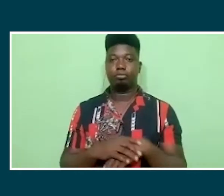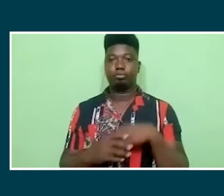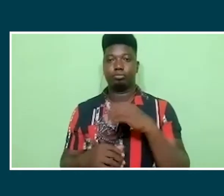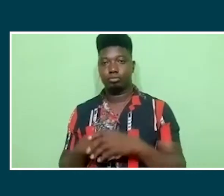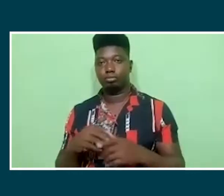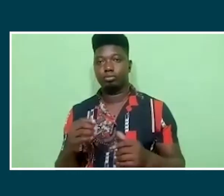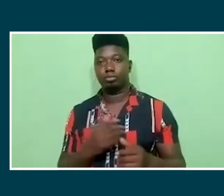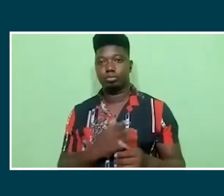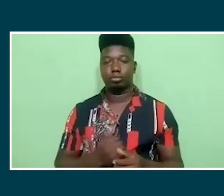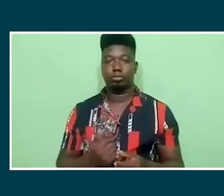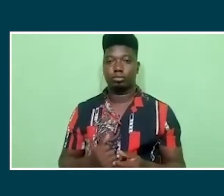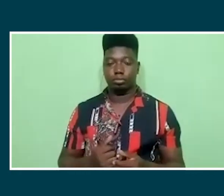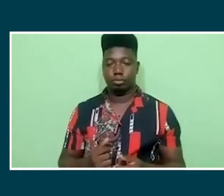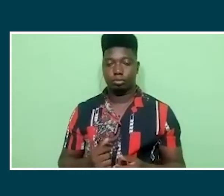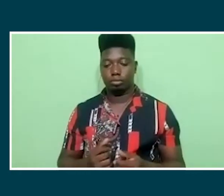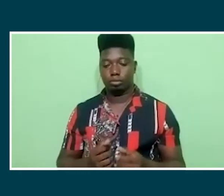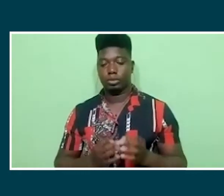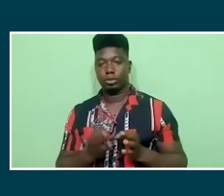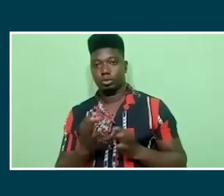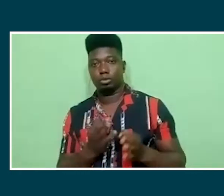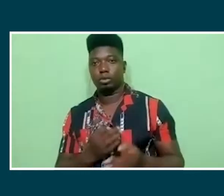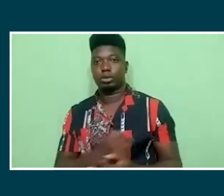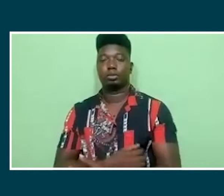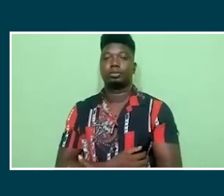and express themselves and what they want to make of